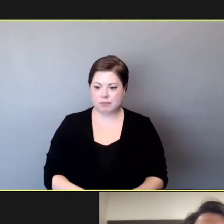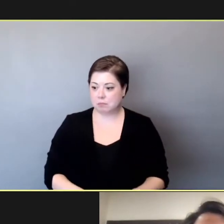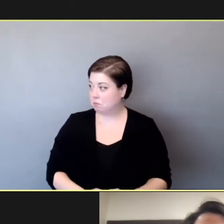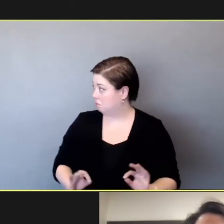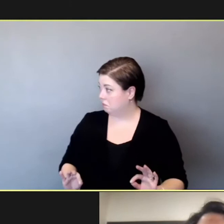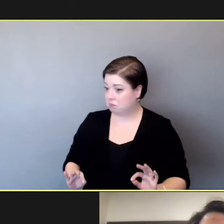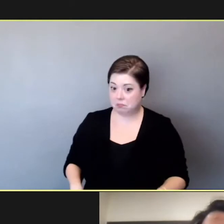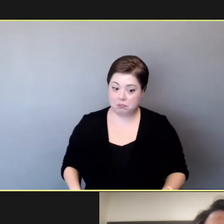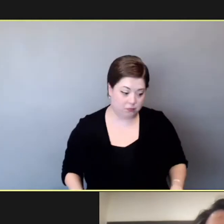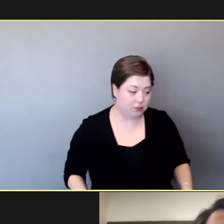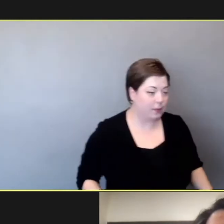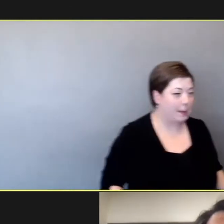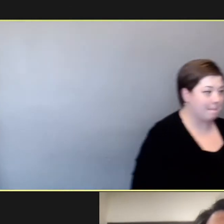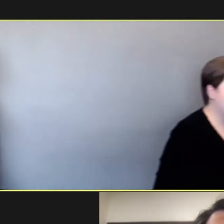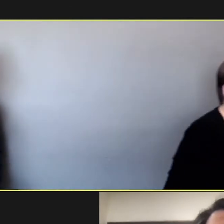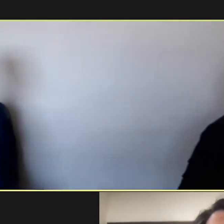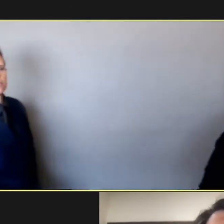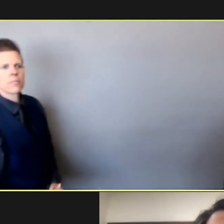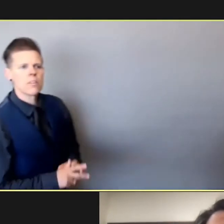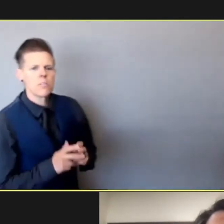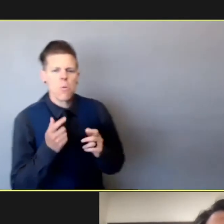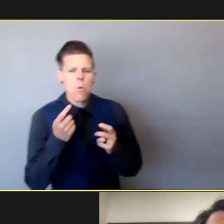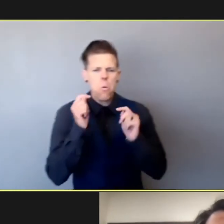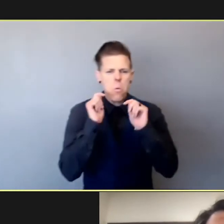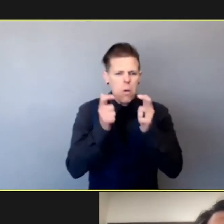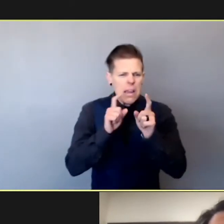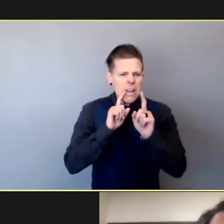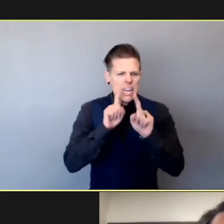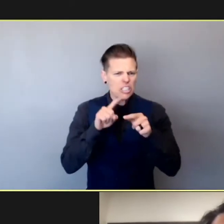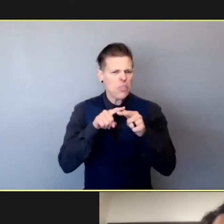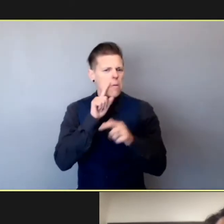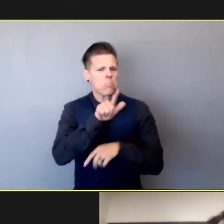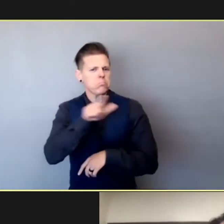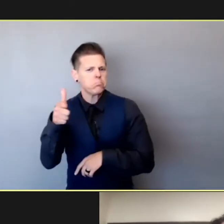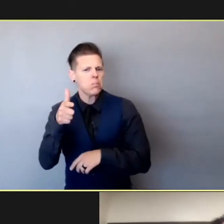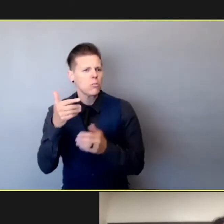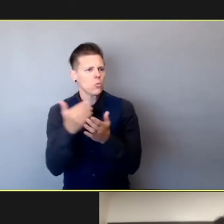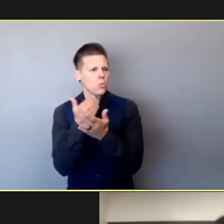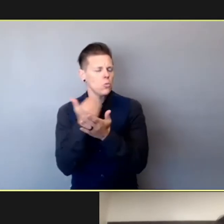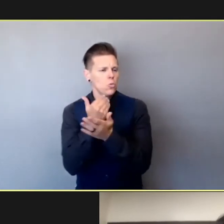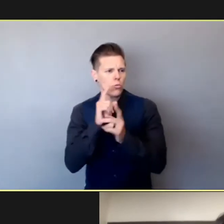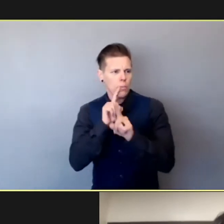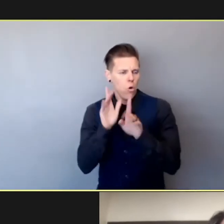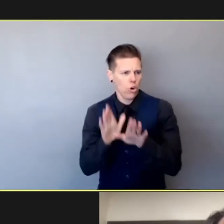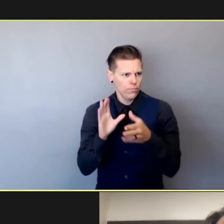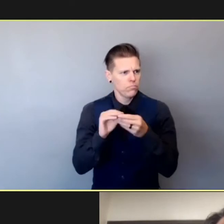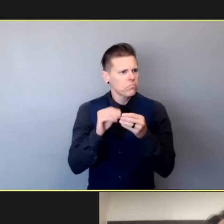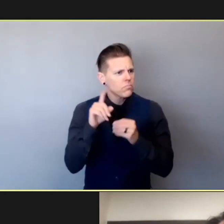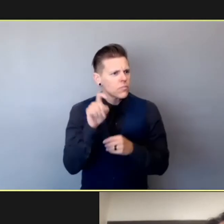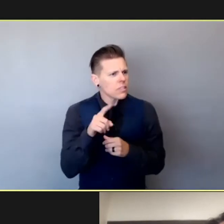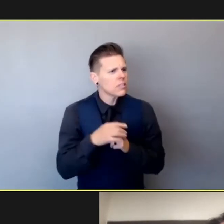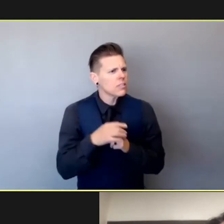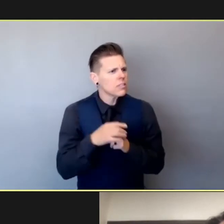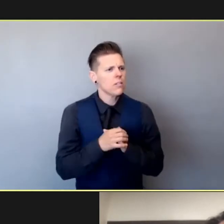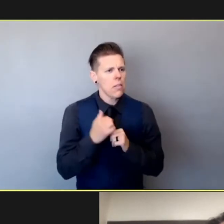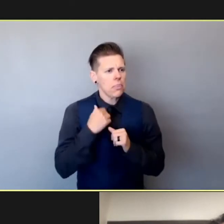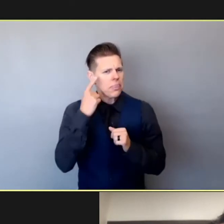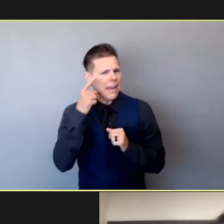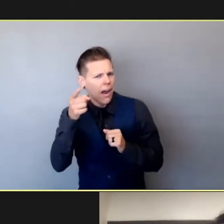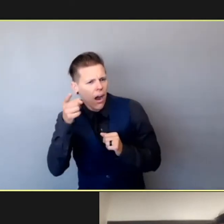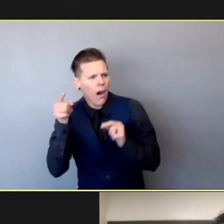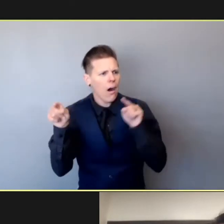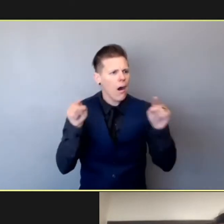quick answer and we'll move on to the next question. But I think what you're comparing is before and after, and that's not a